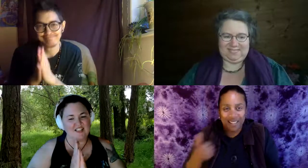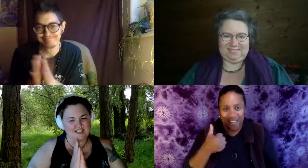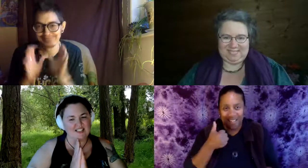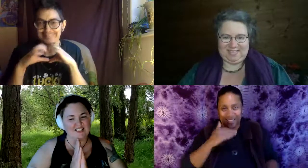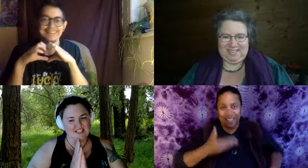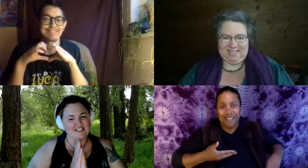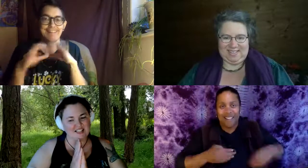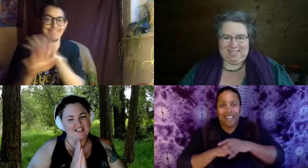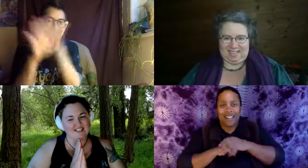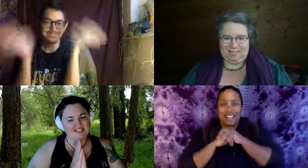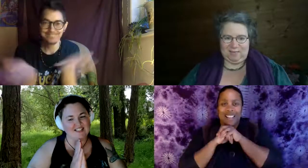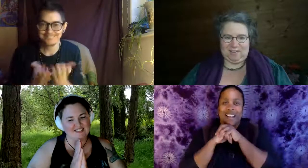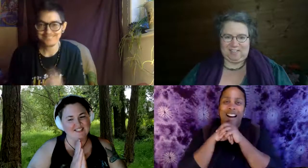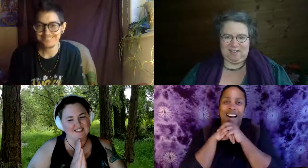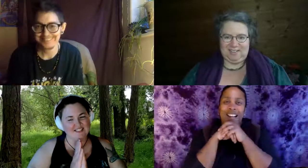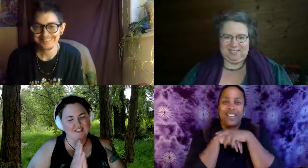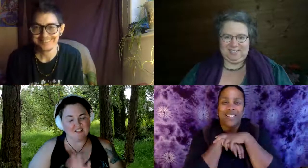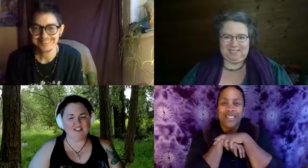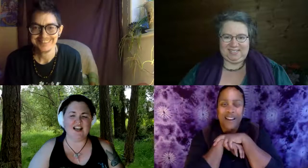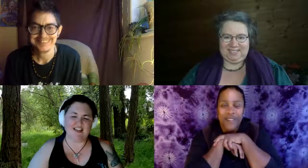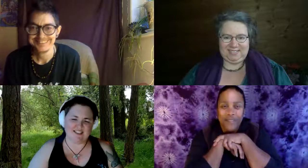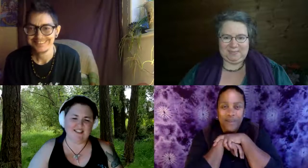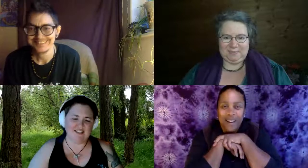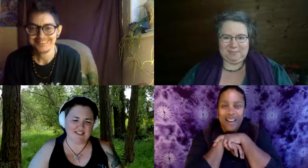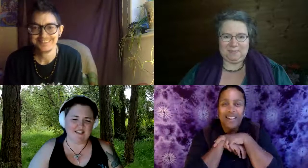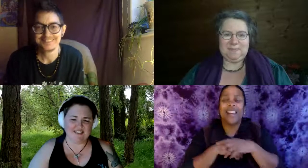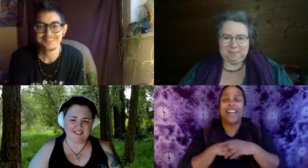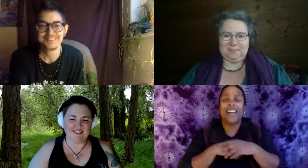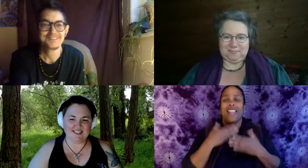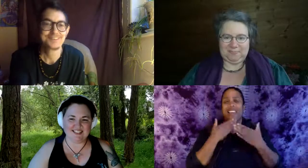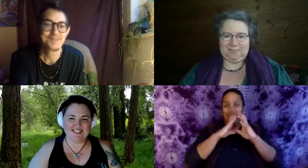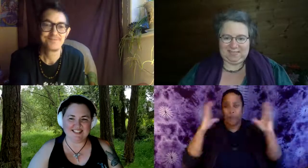right. Yeah, thank you so much, Sharon. Love everyone.